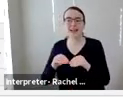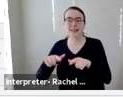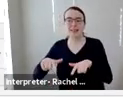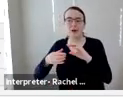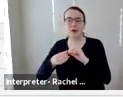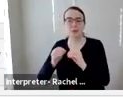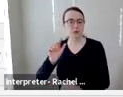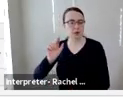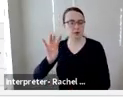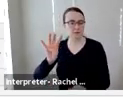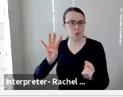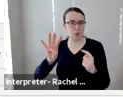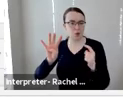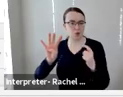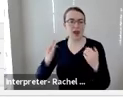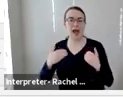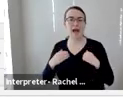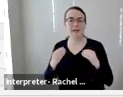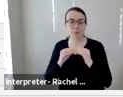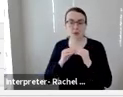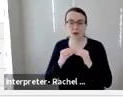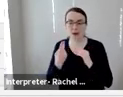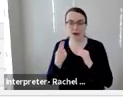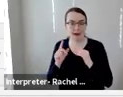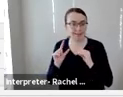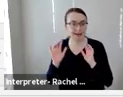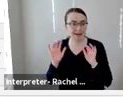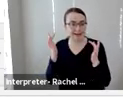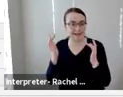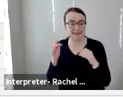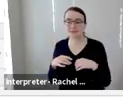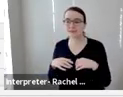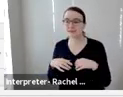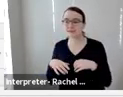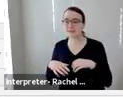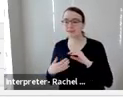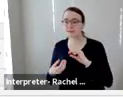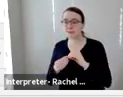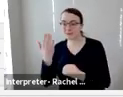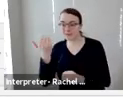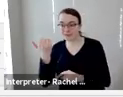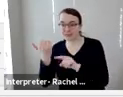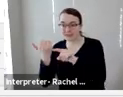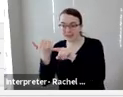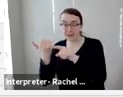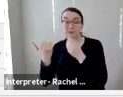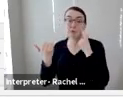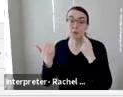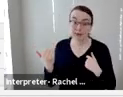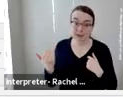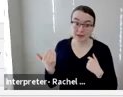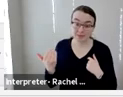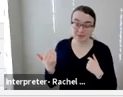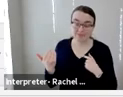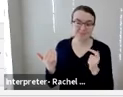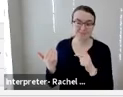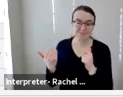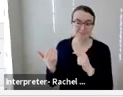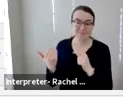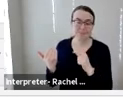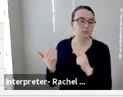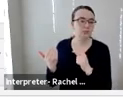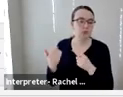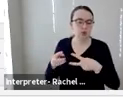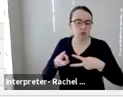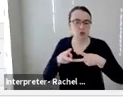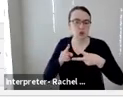right here adds a little more highlight. And layer 15 is, to me, one of the two critical